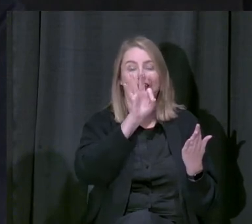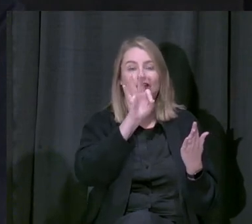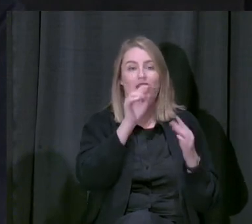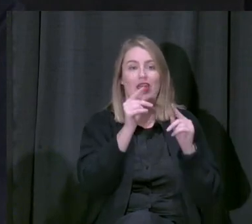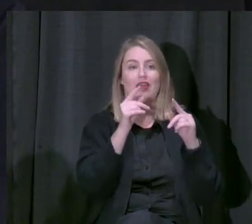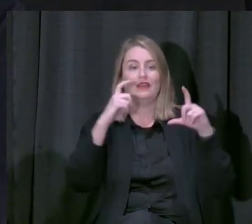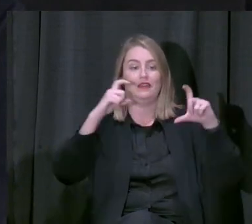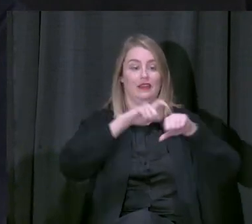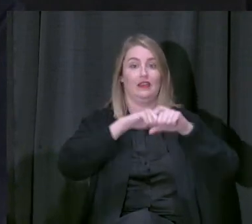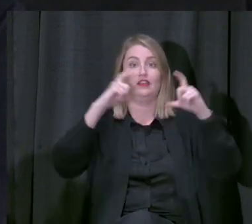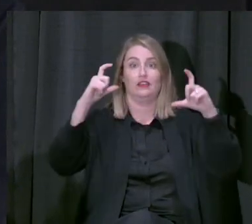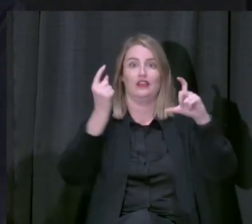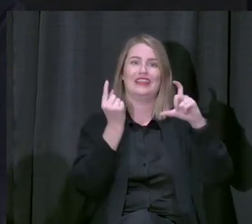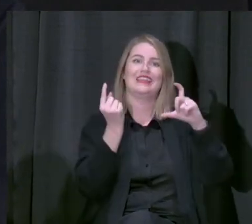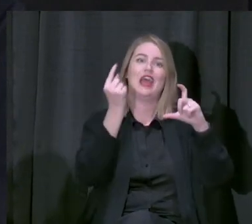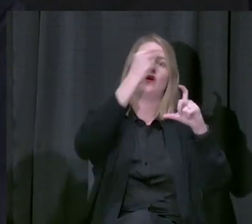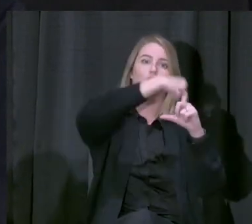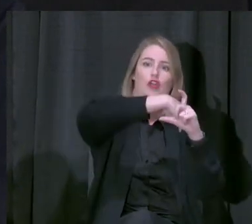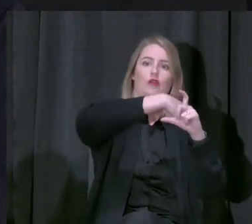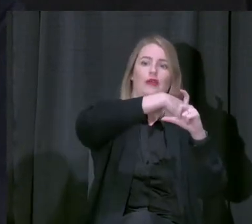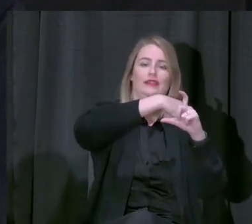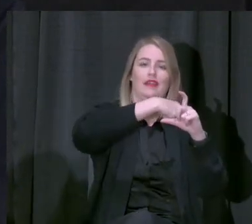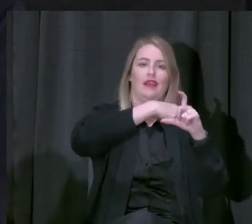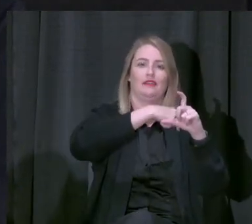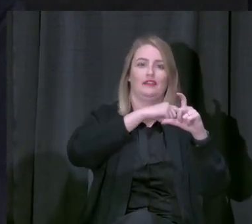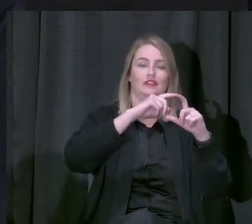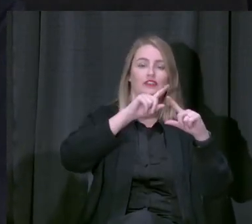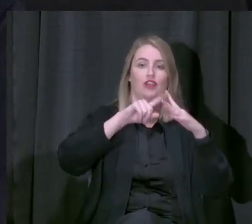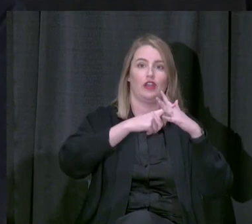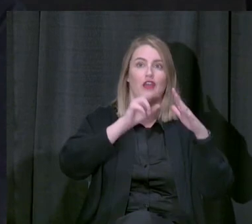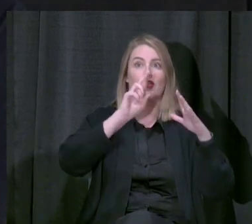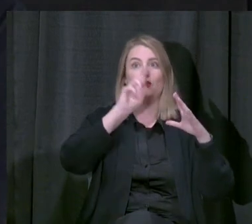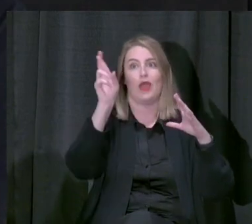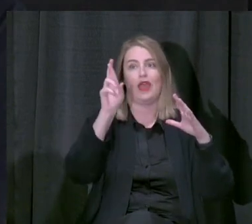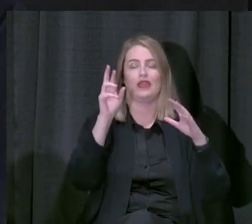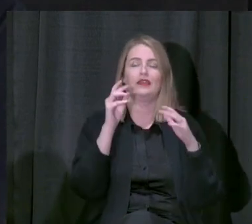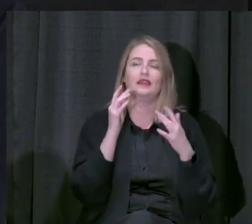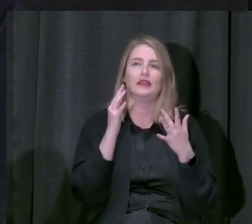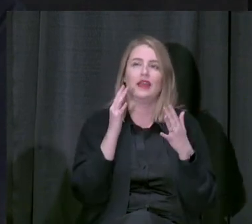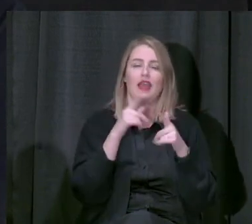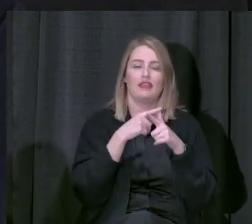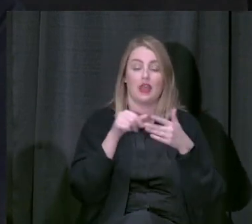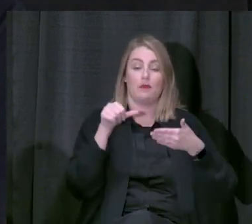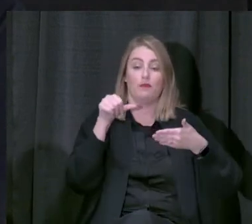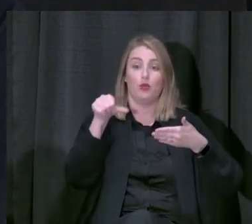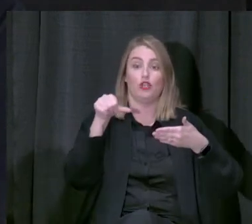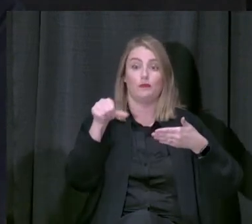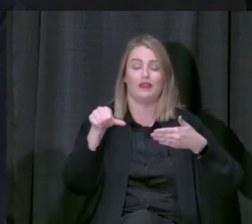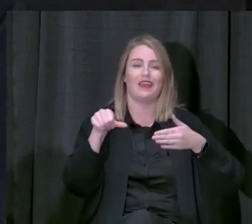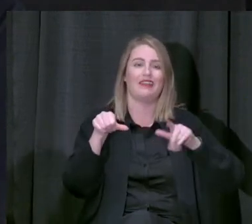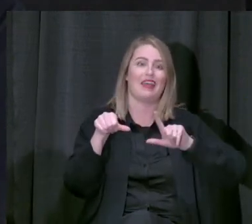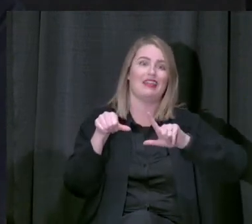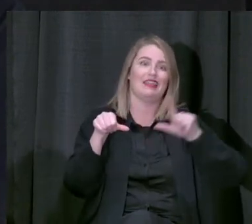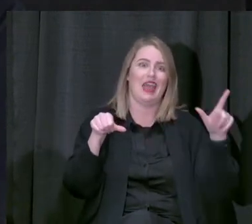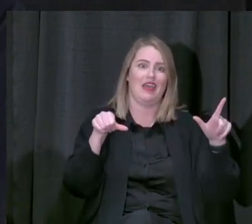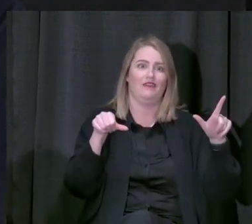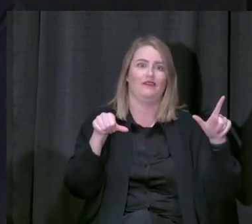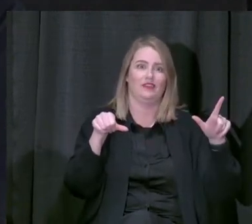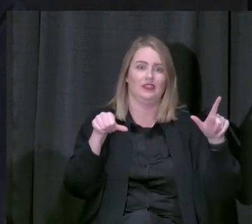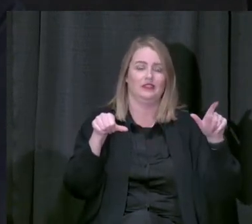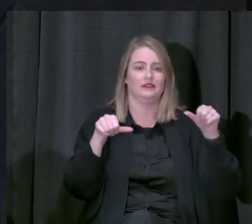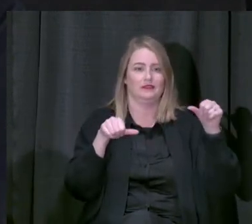counterclockwise, starting on the right, and the push buttons are on the left and the right of the